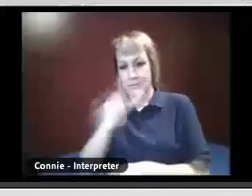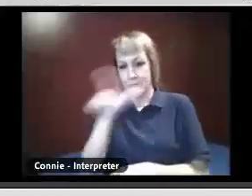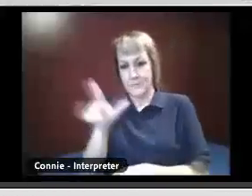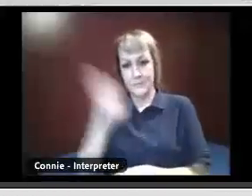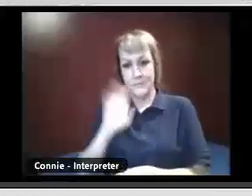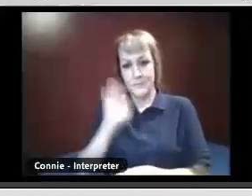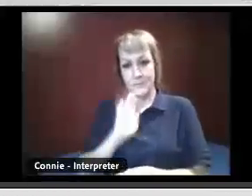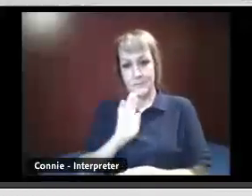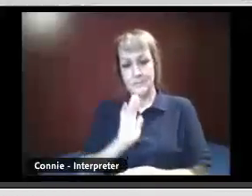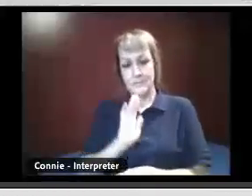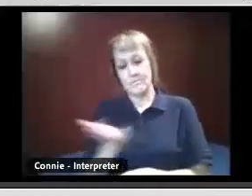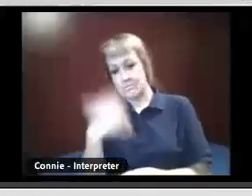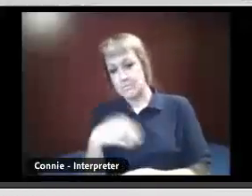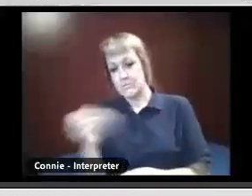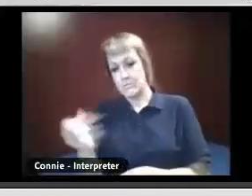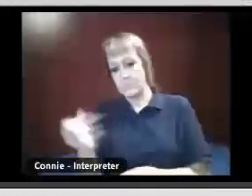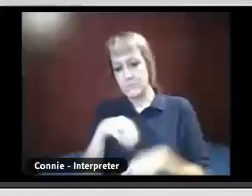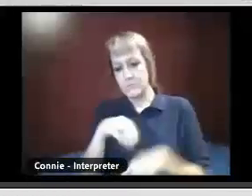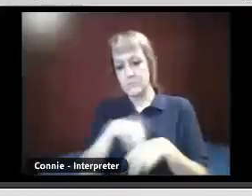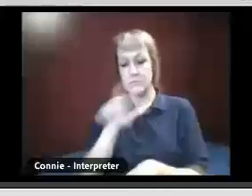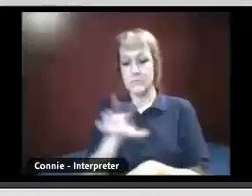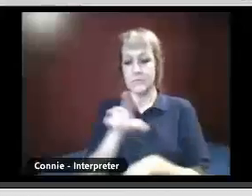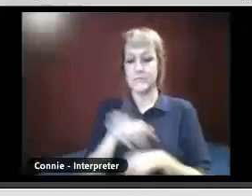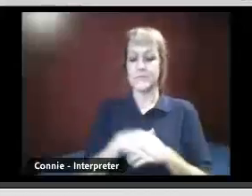before. So